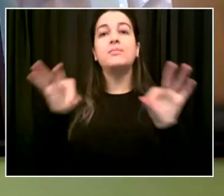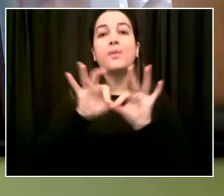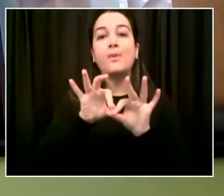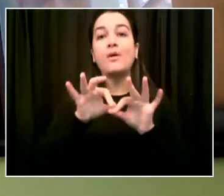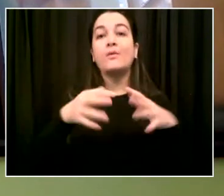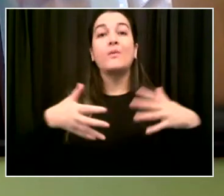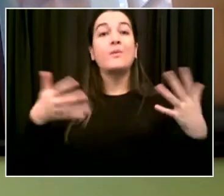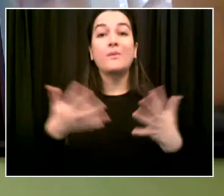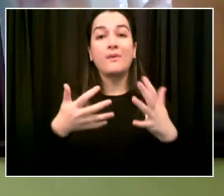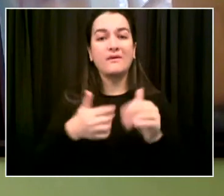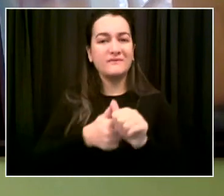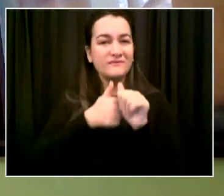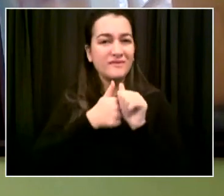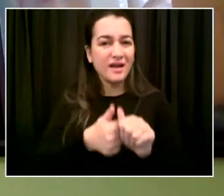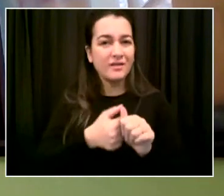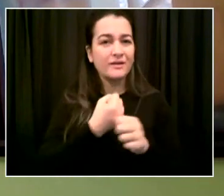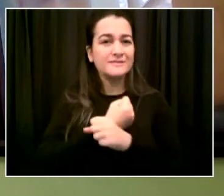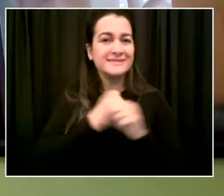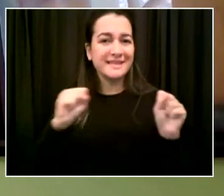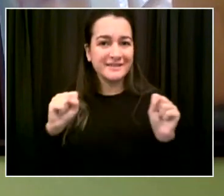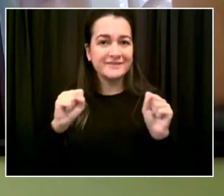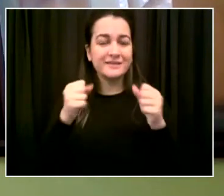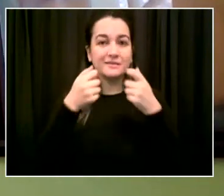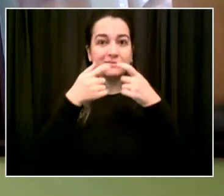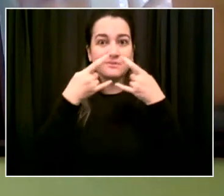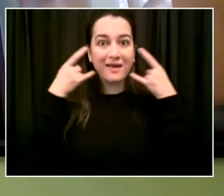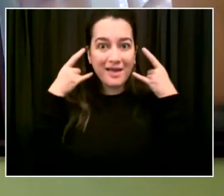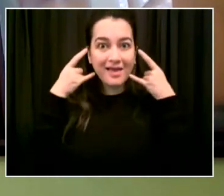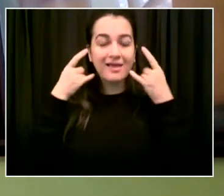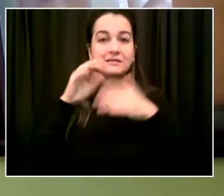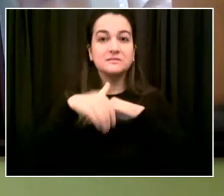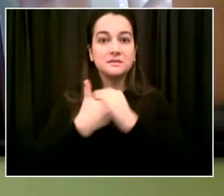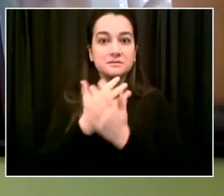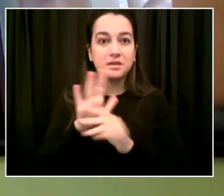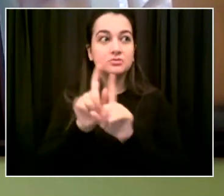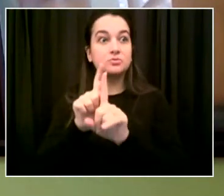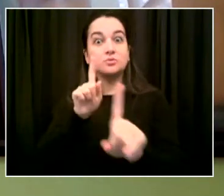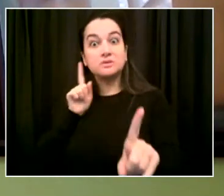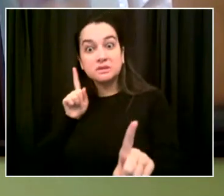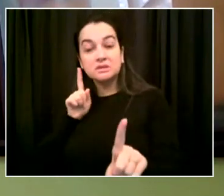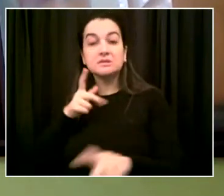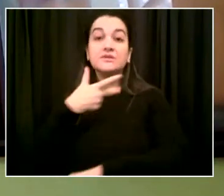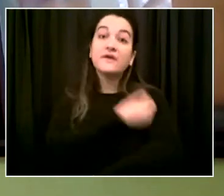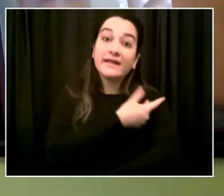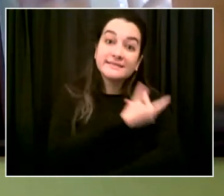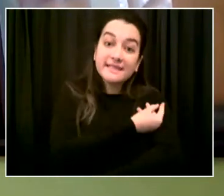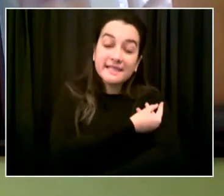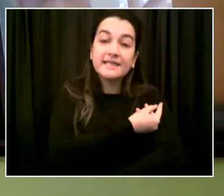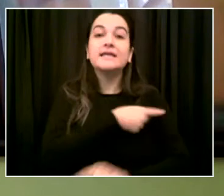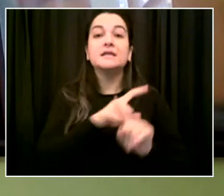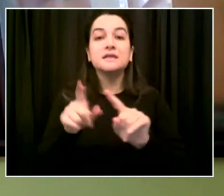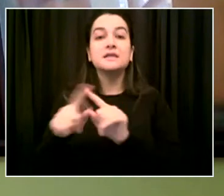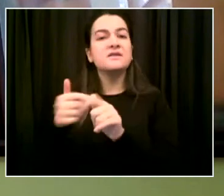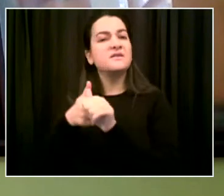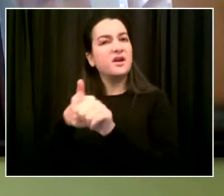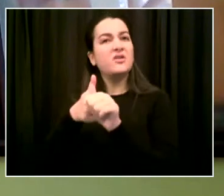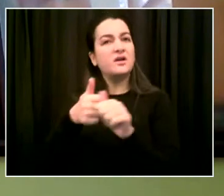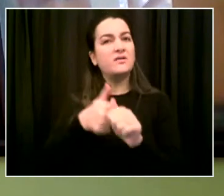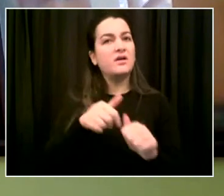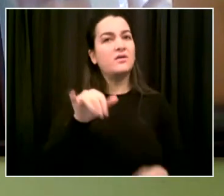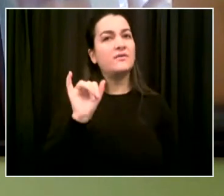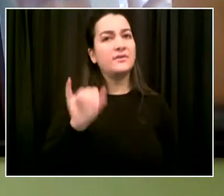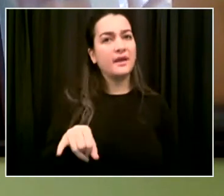the exact measurement of that really does require an incredible expansion of sequencing capacity throughout the country. And as you've